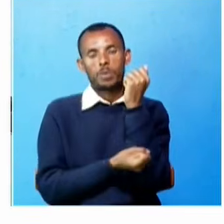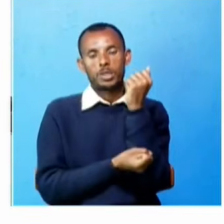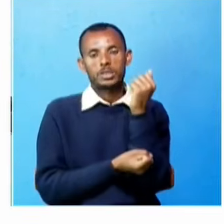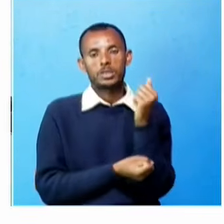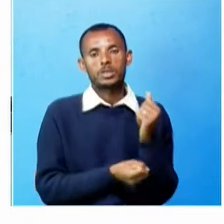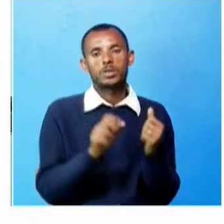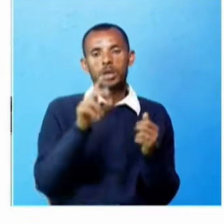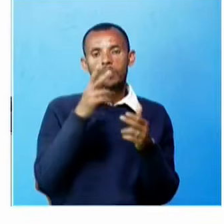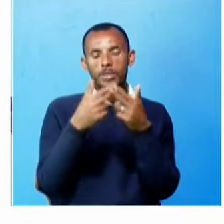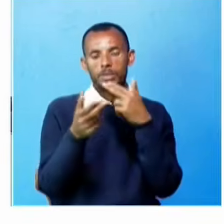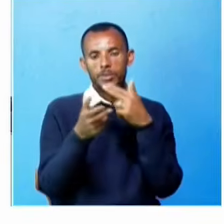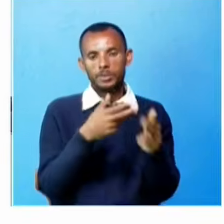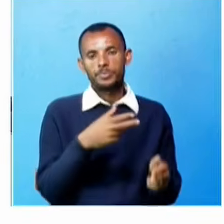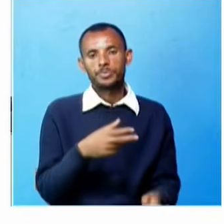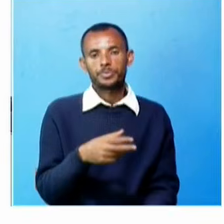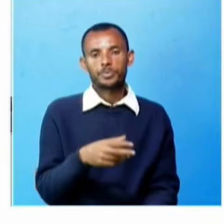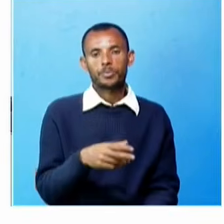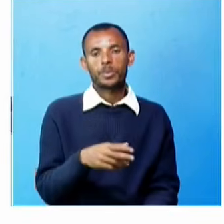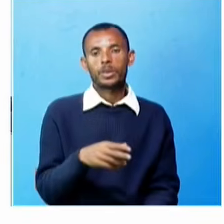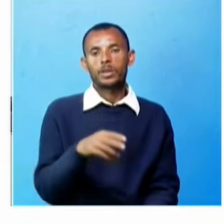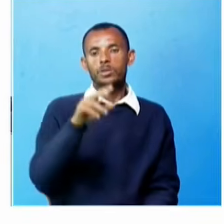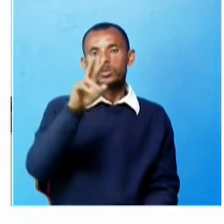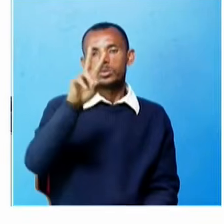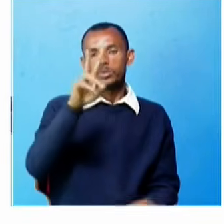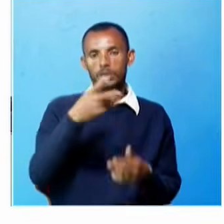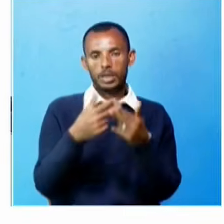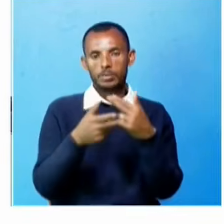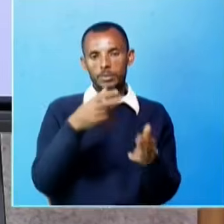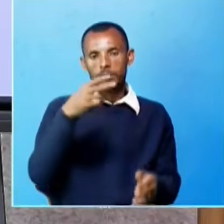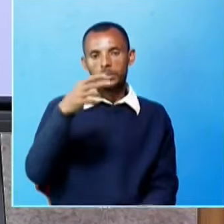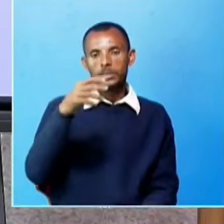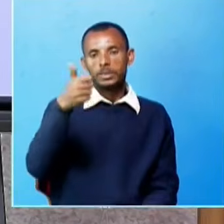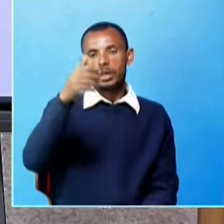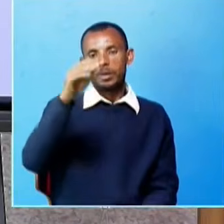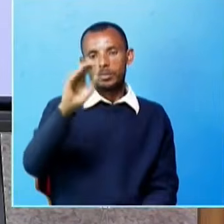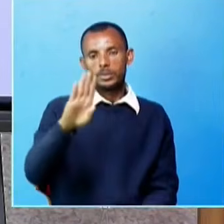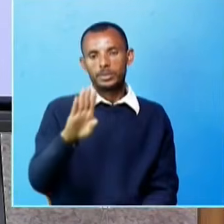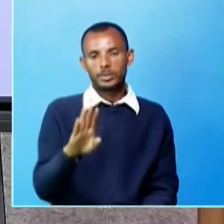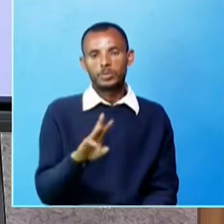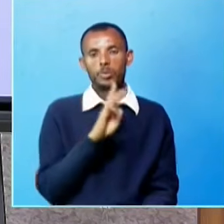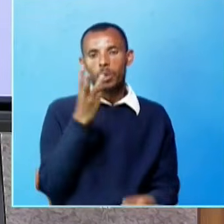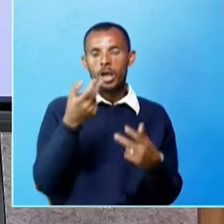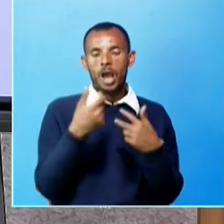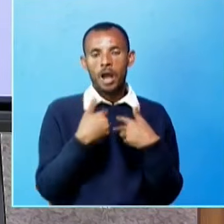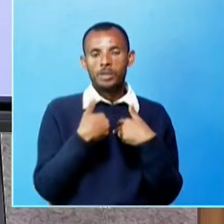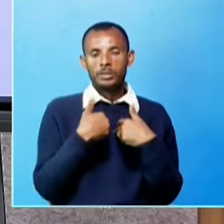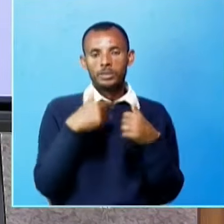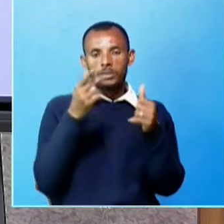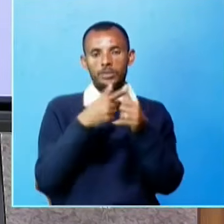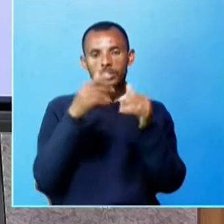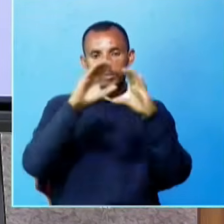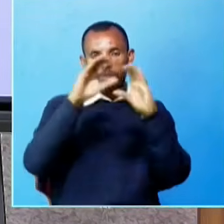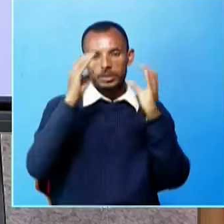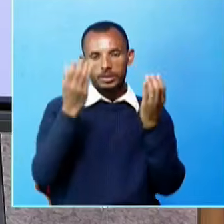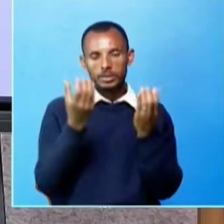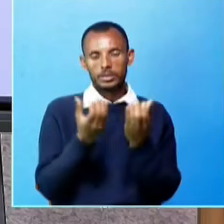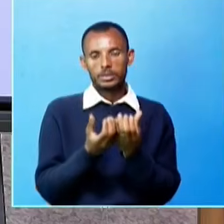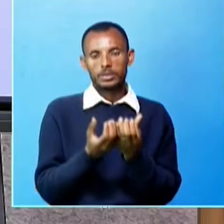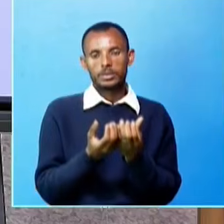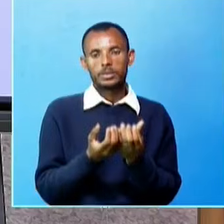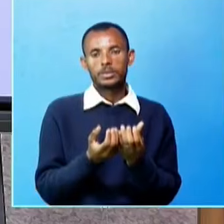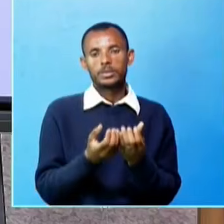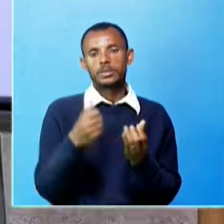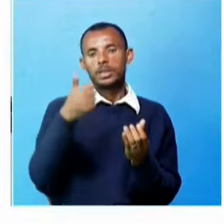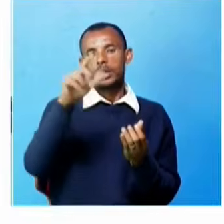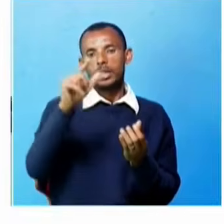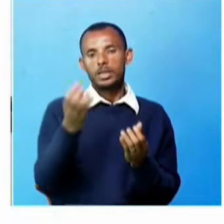multiply one of the area by 2. Okay, we already have the first part, the lateral surface